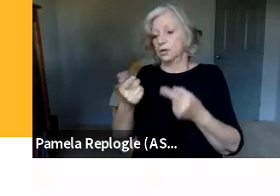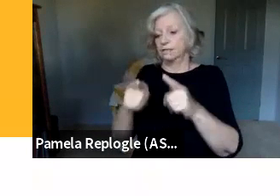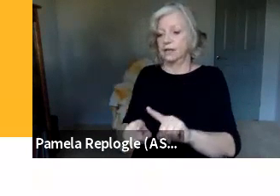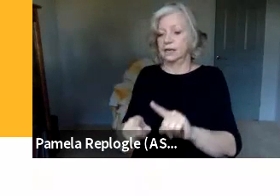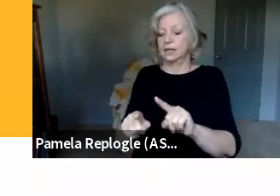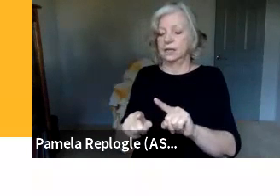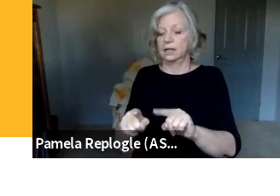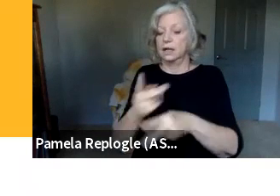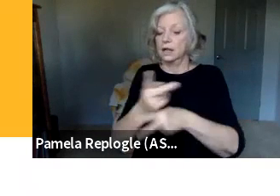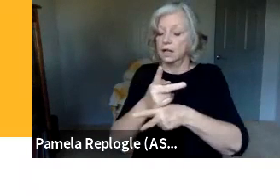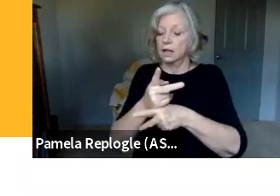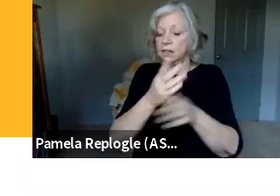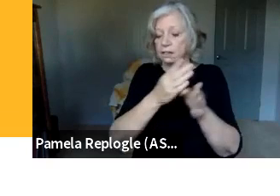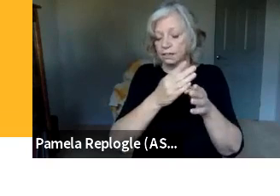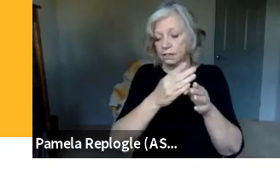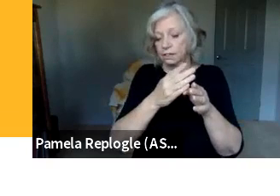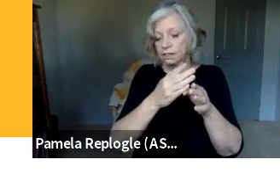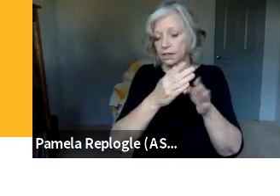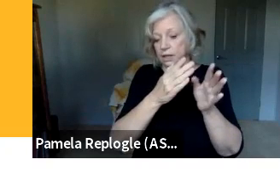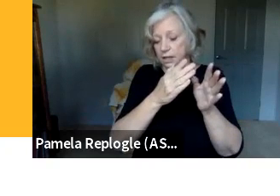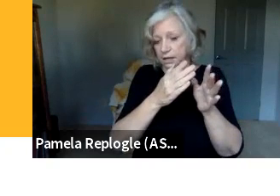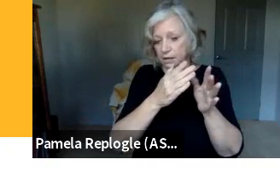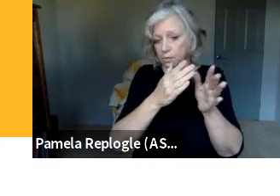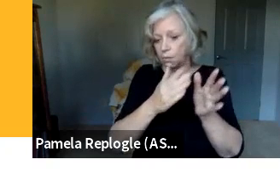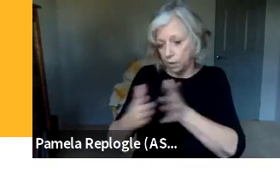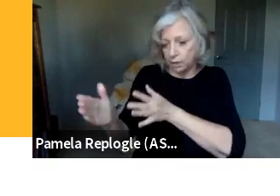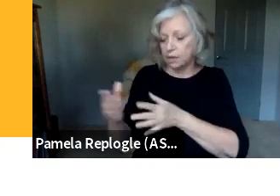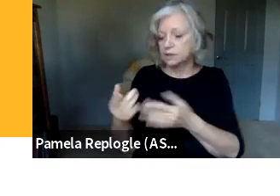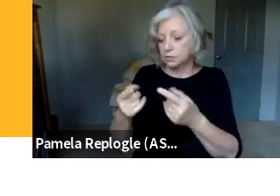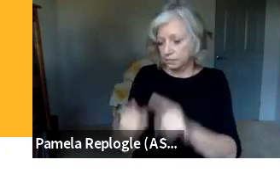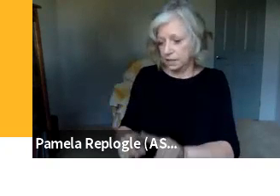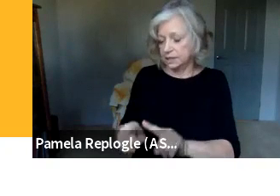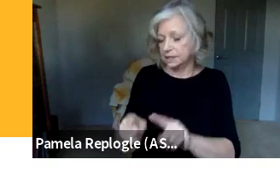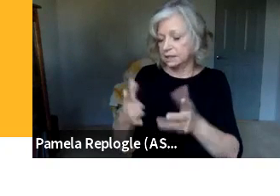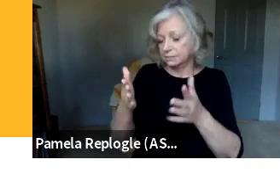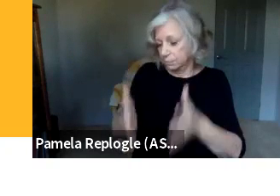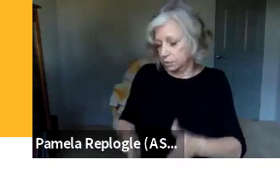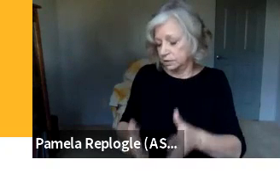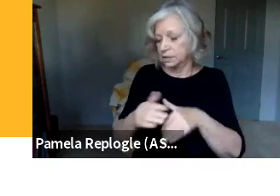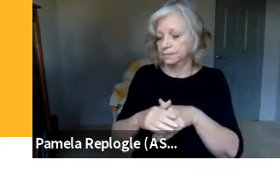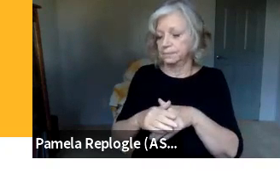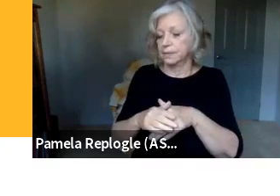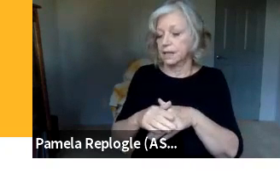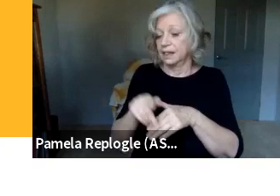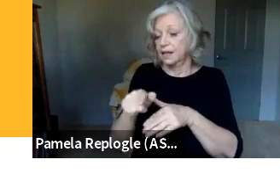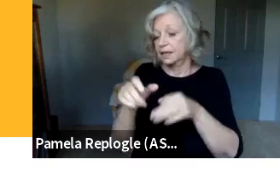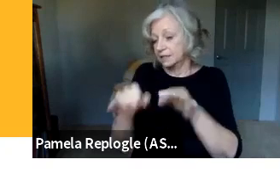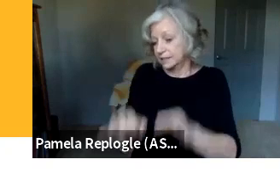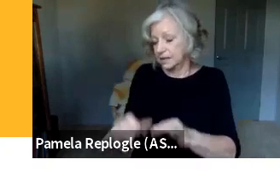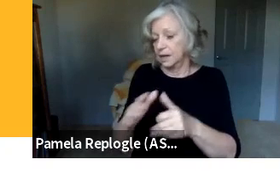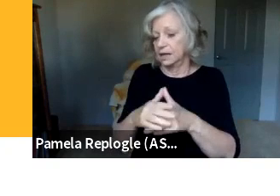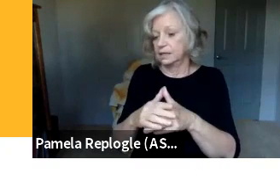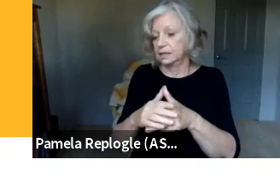events have the option to, when it's an outdoor mega event, the